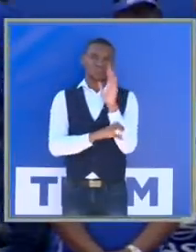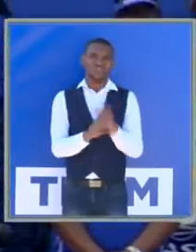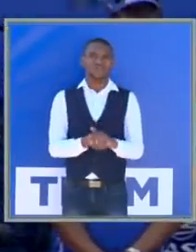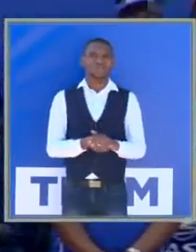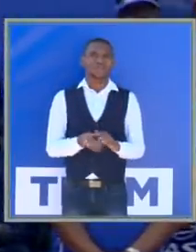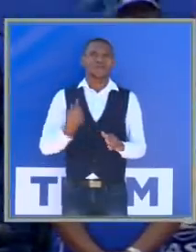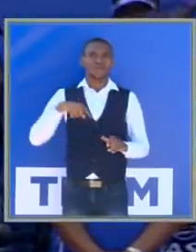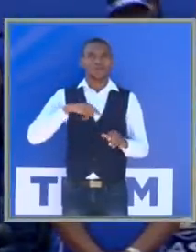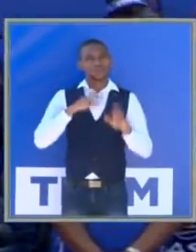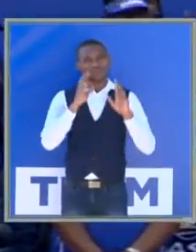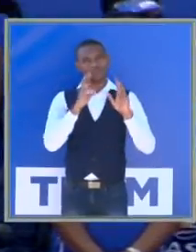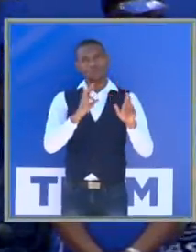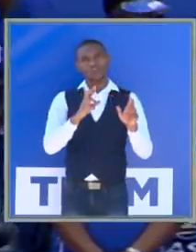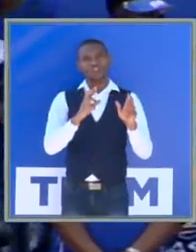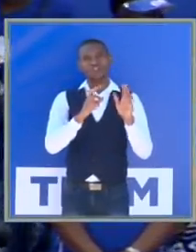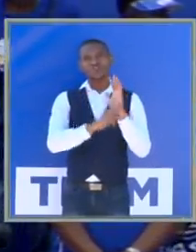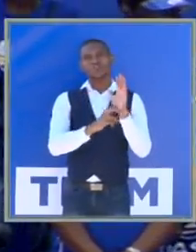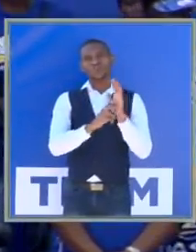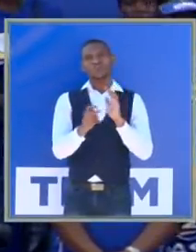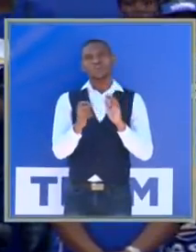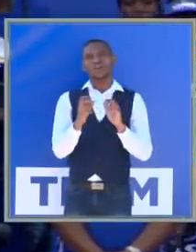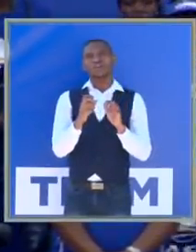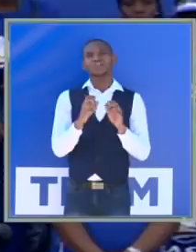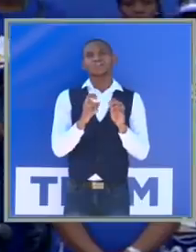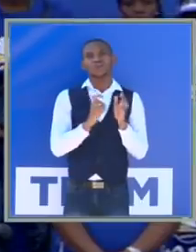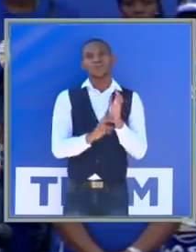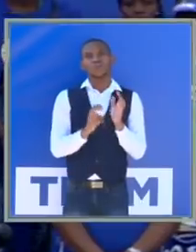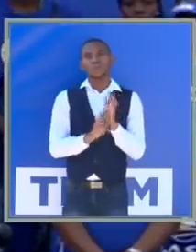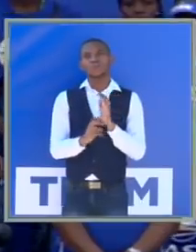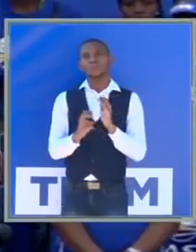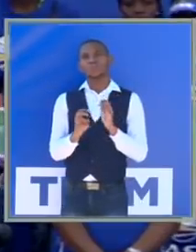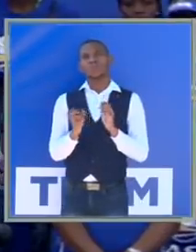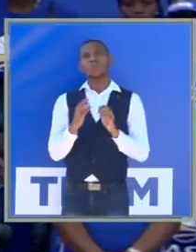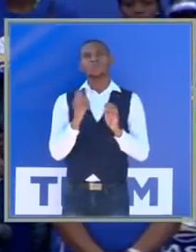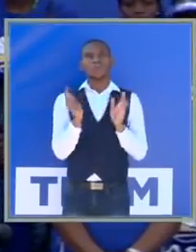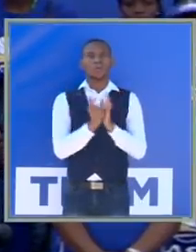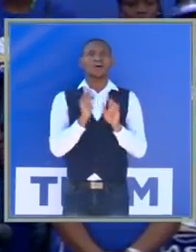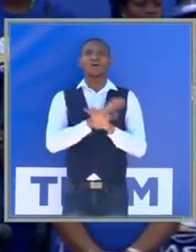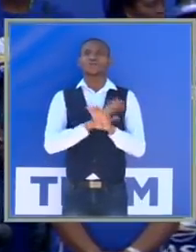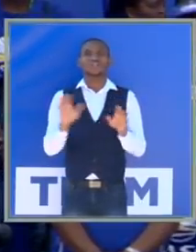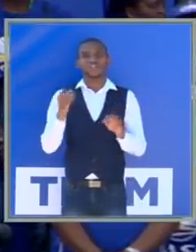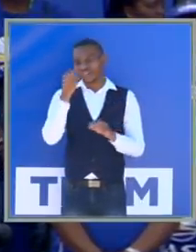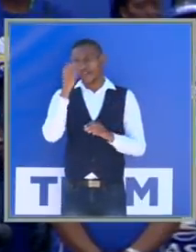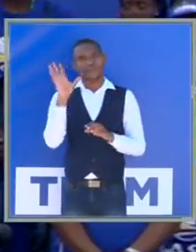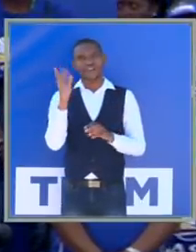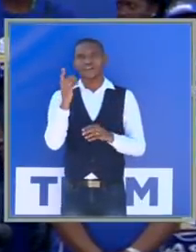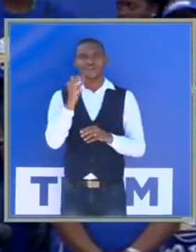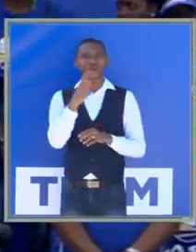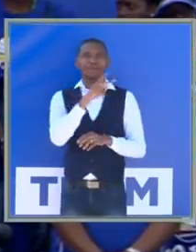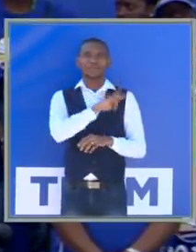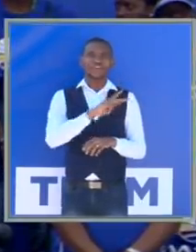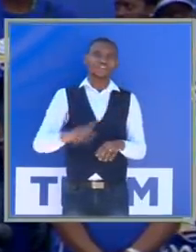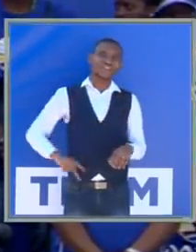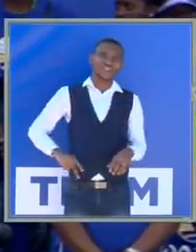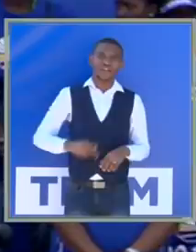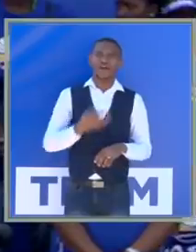We're going to respect the rule of law. That means one rule for everybody. I don't care if you're the president. I don't care if you're